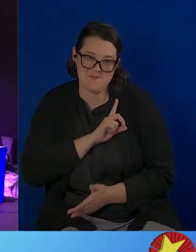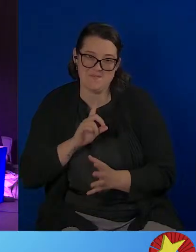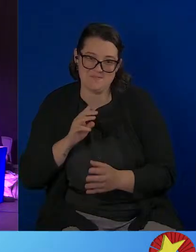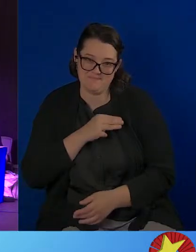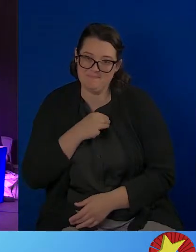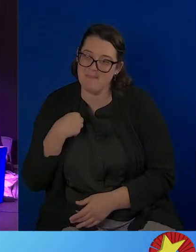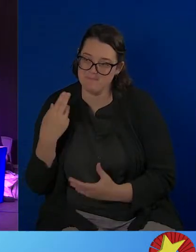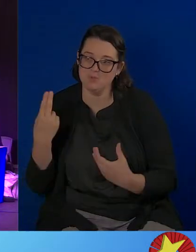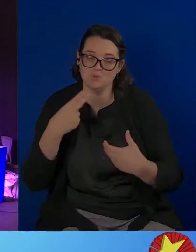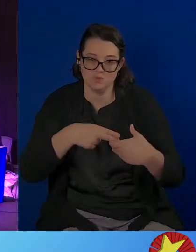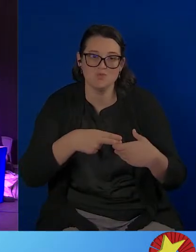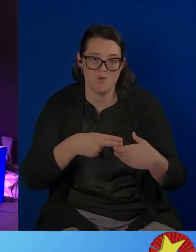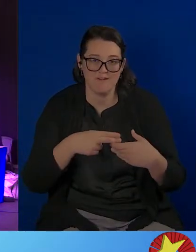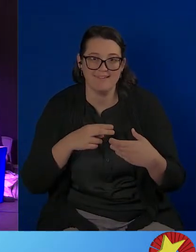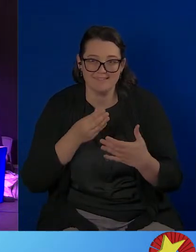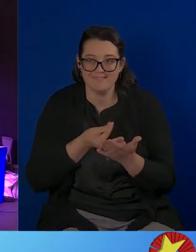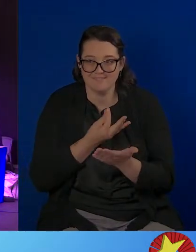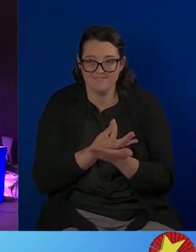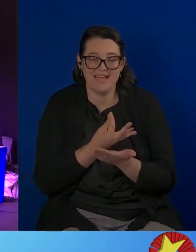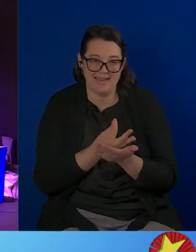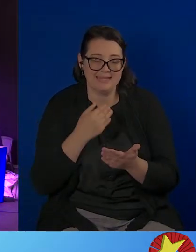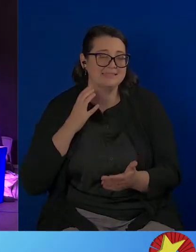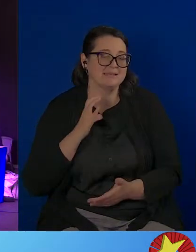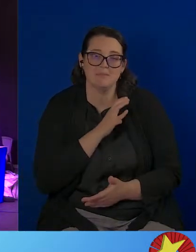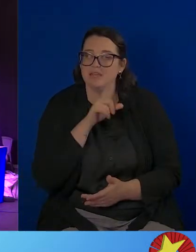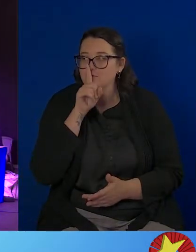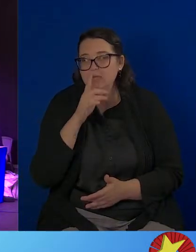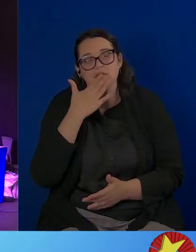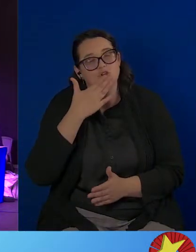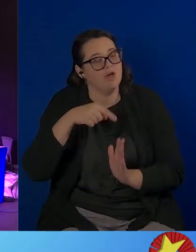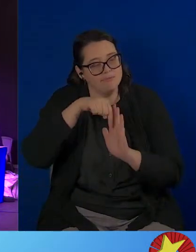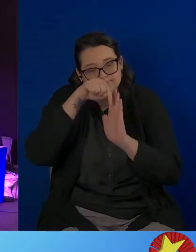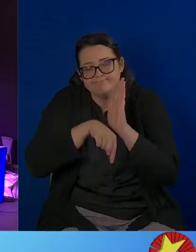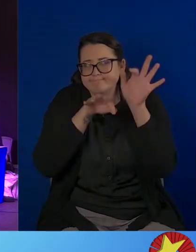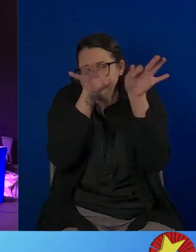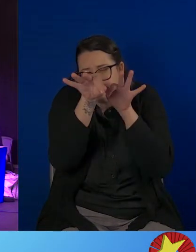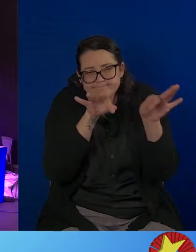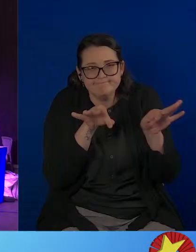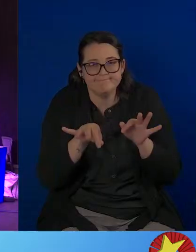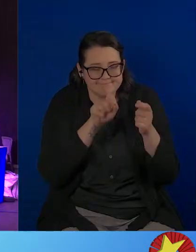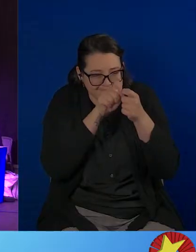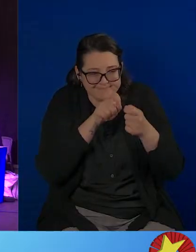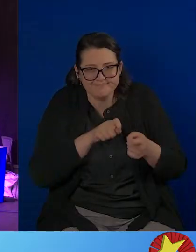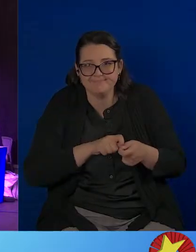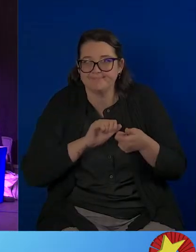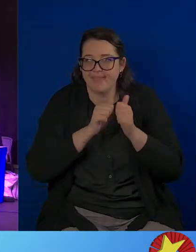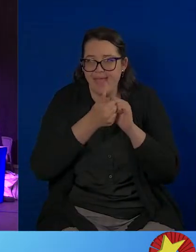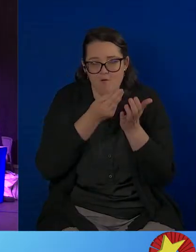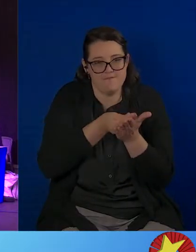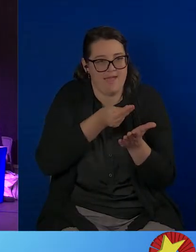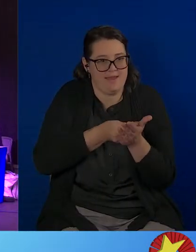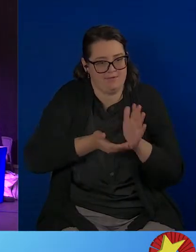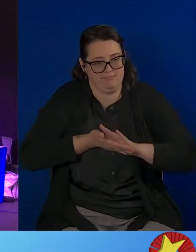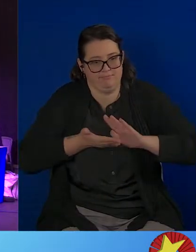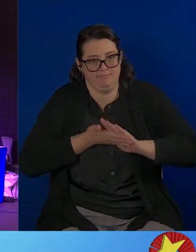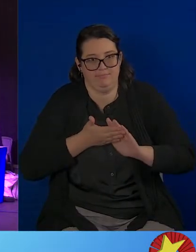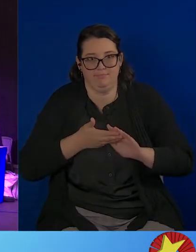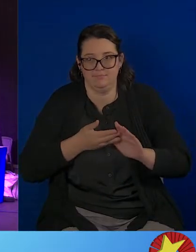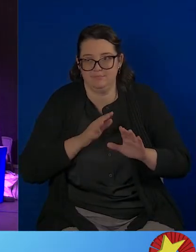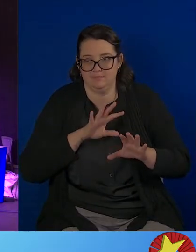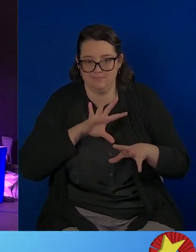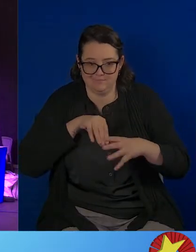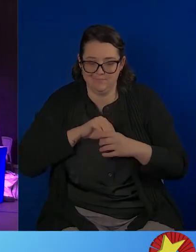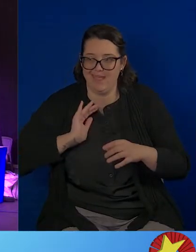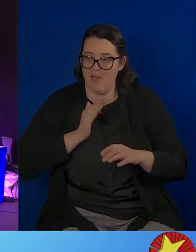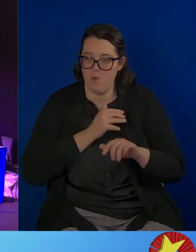a wonderful experience. They do a really deep dive into how everything works within our agency financially and all of the data